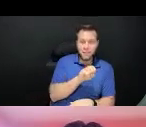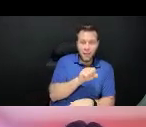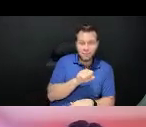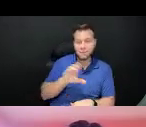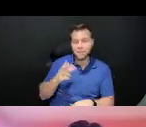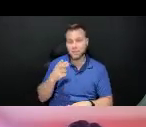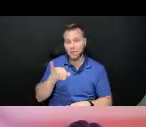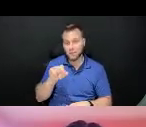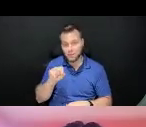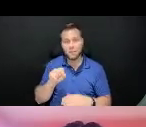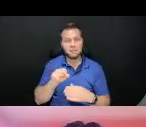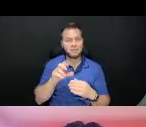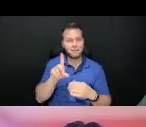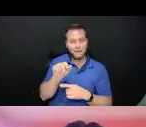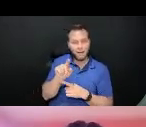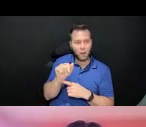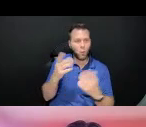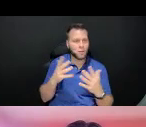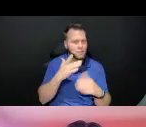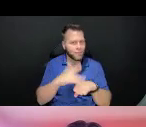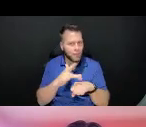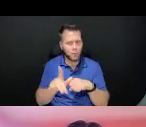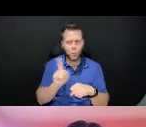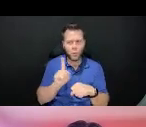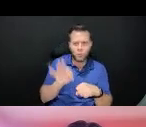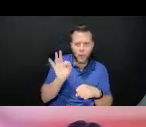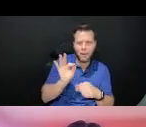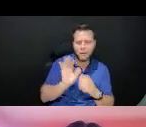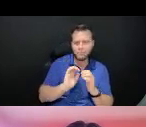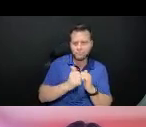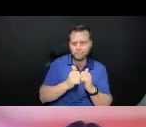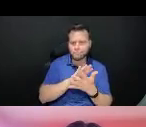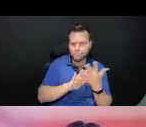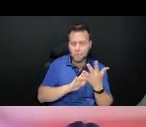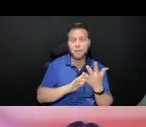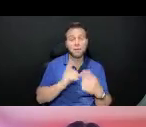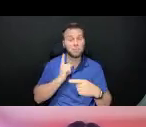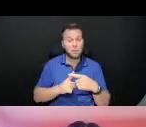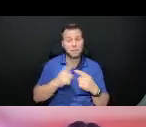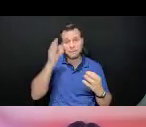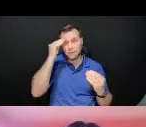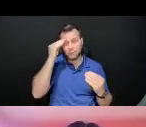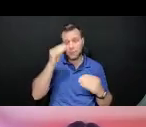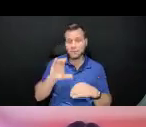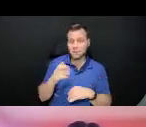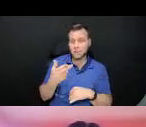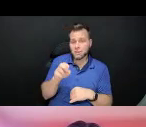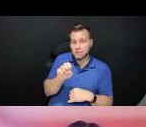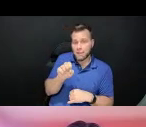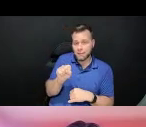to understand what's available and where to access resources, but also as you're thinking about using CHES